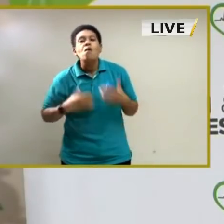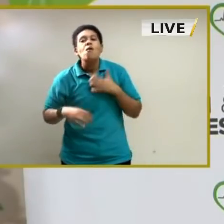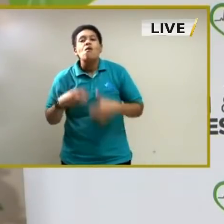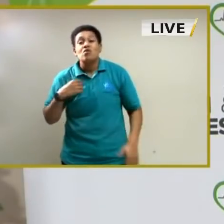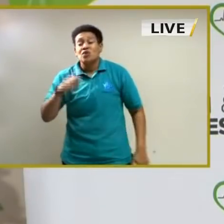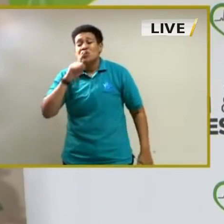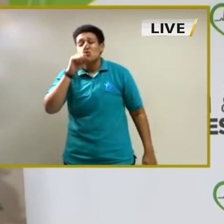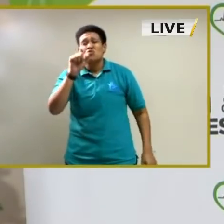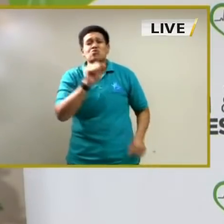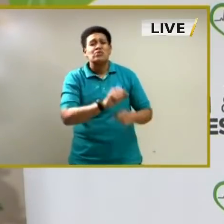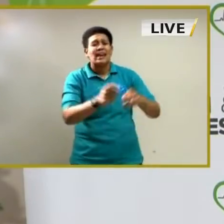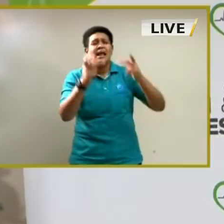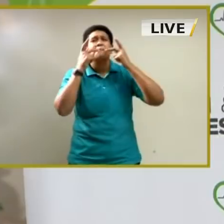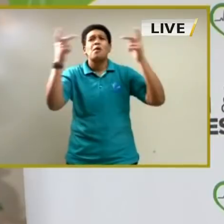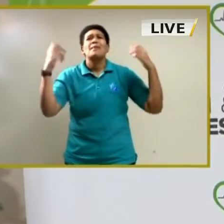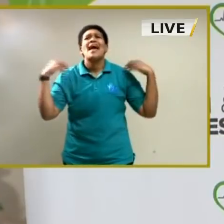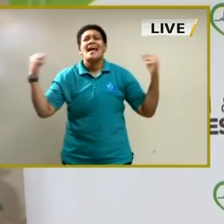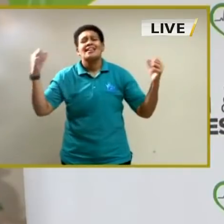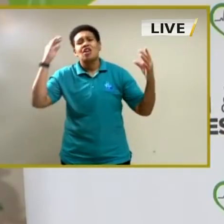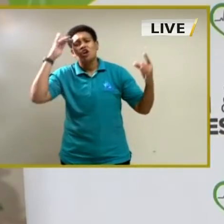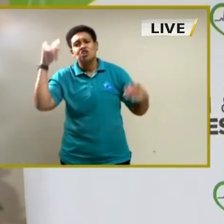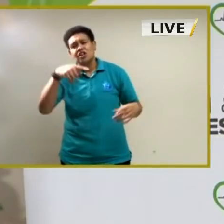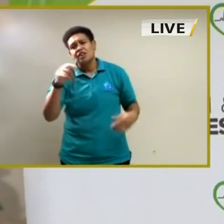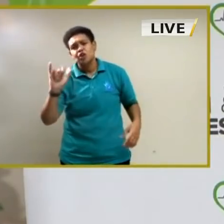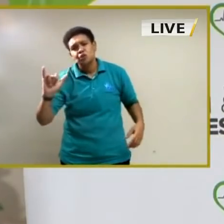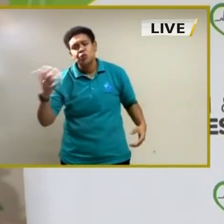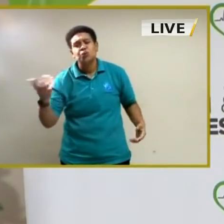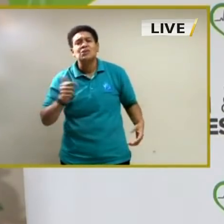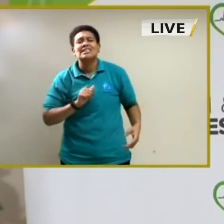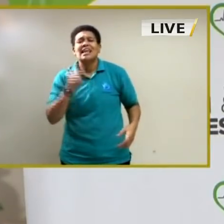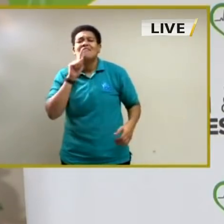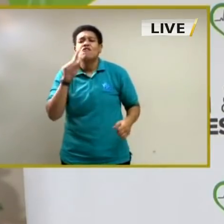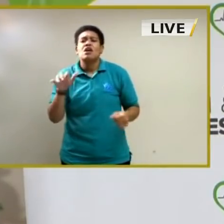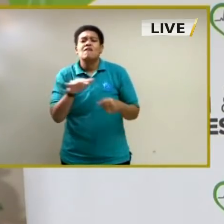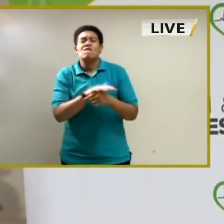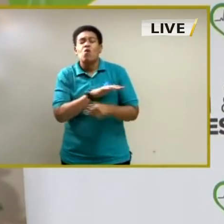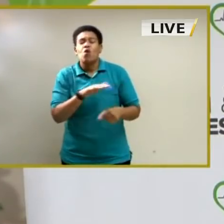And there's a public health concern there too, by the way. So I am fully